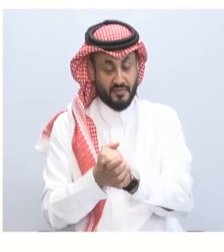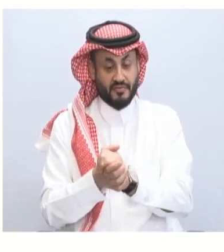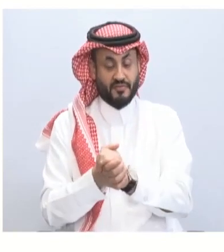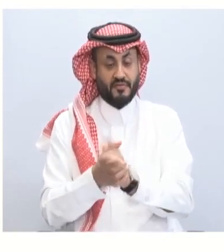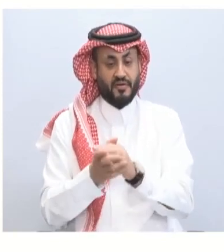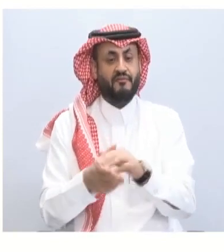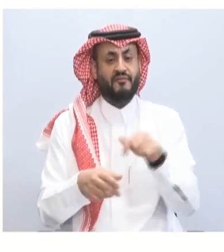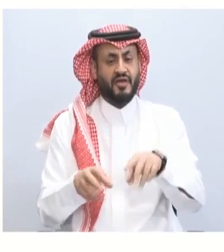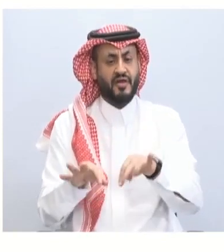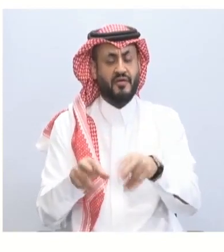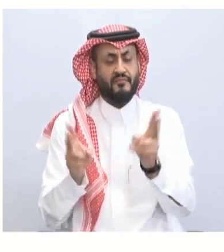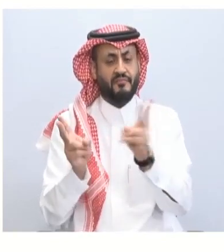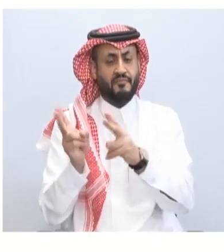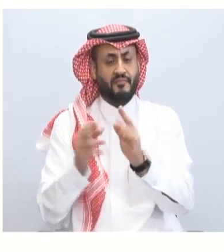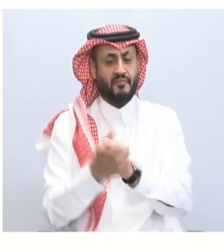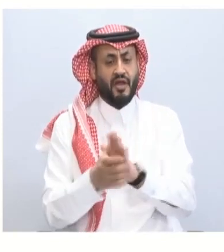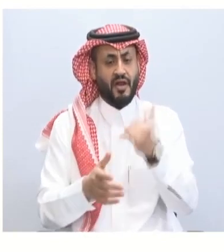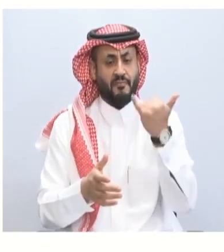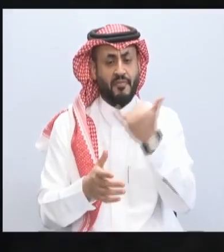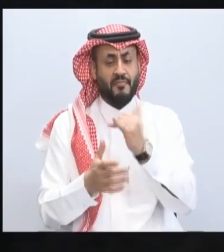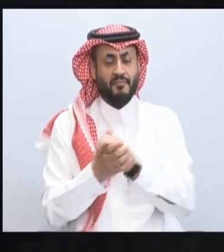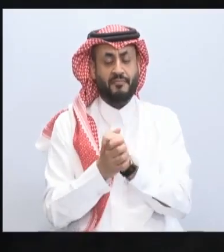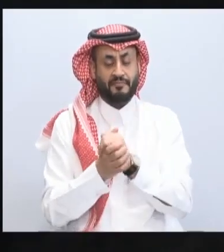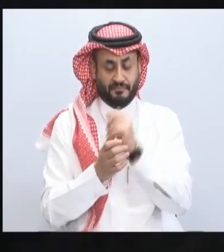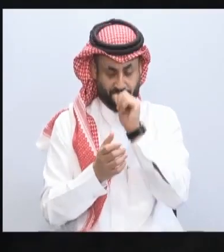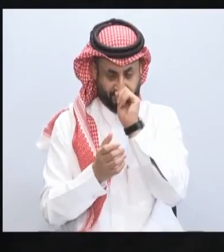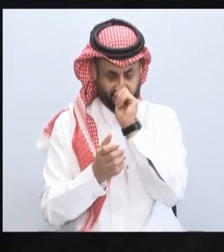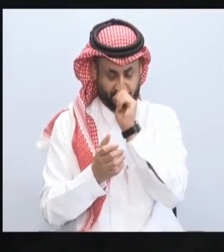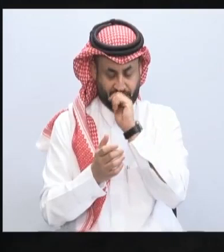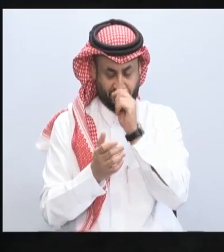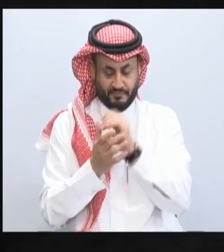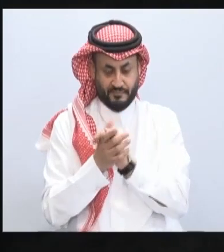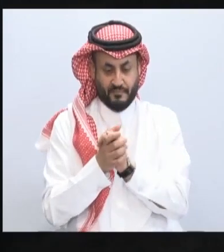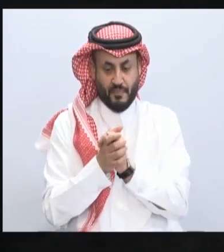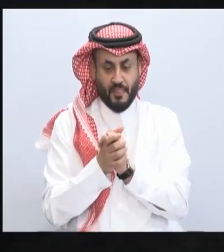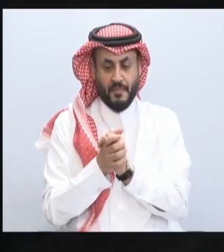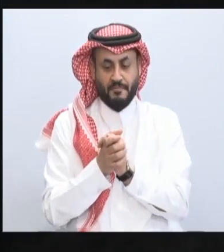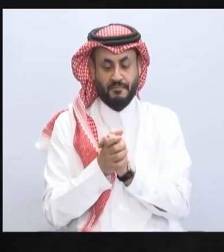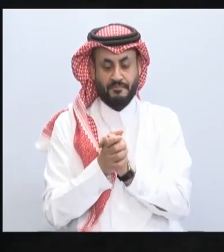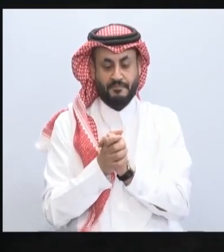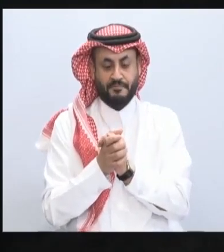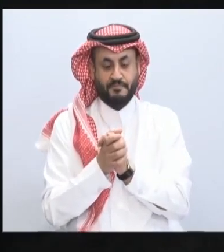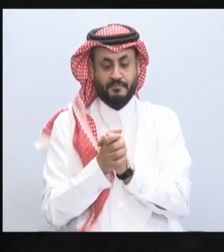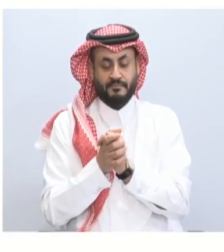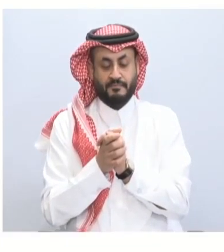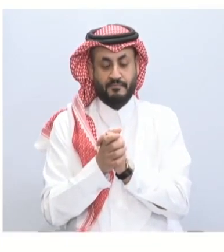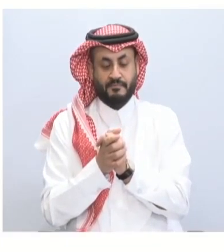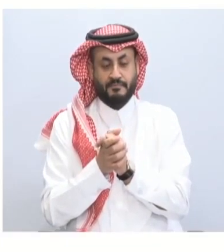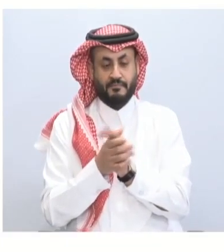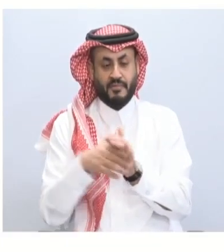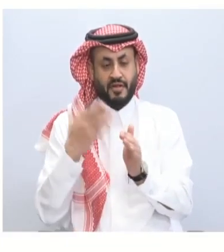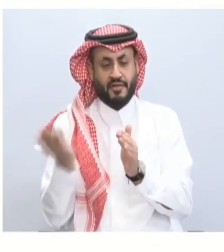online communication is something that is very important and it does have many benefits. But on the other